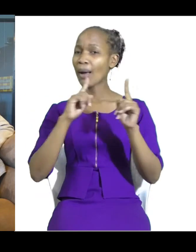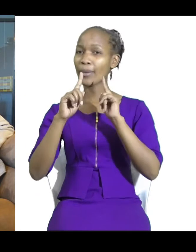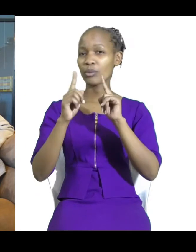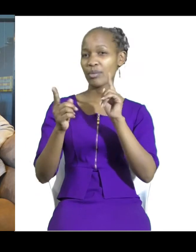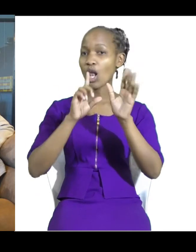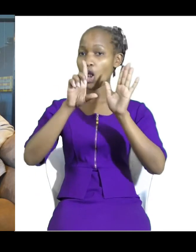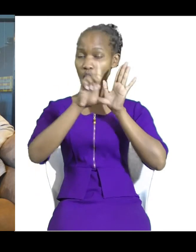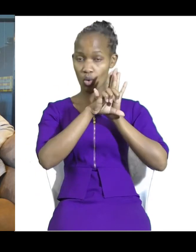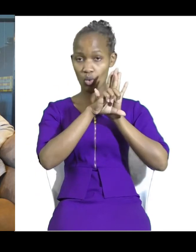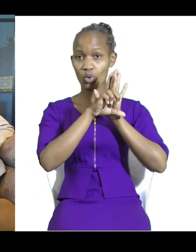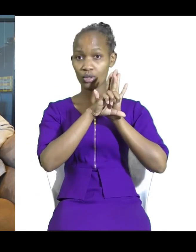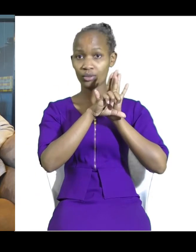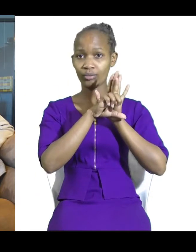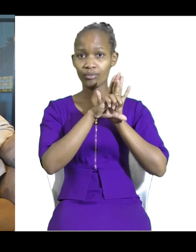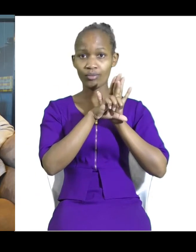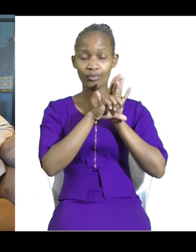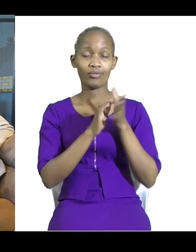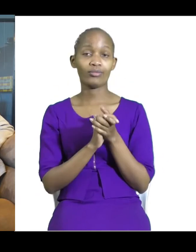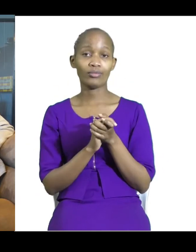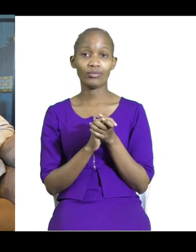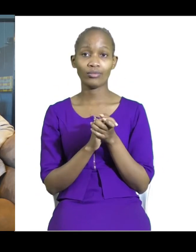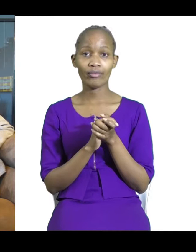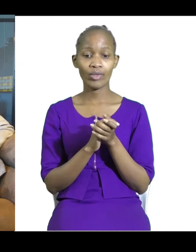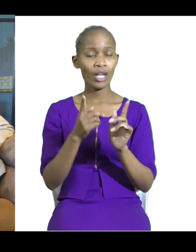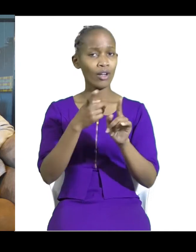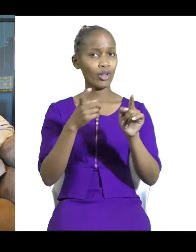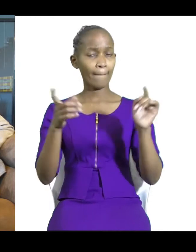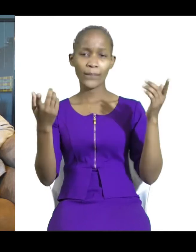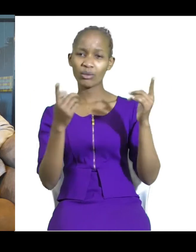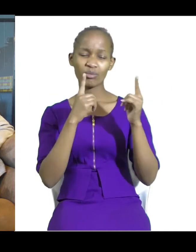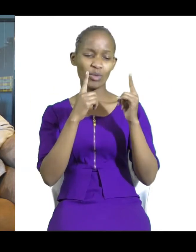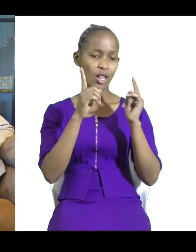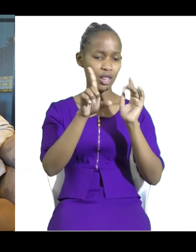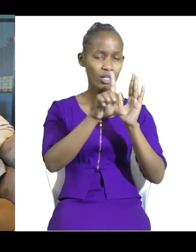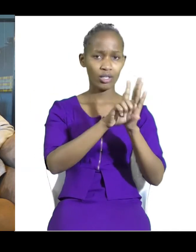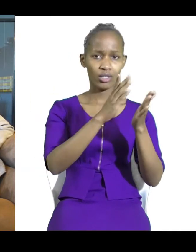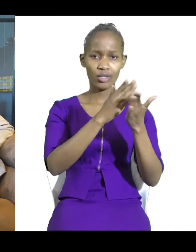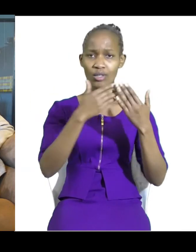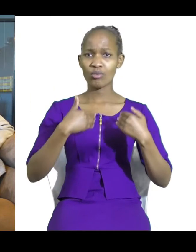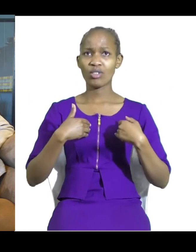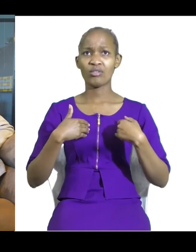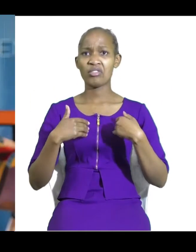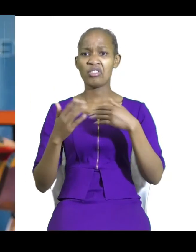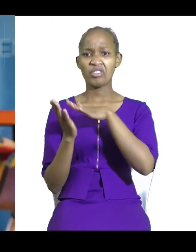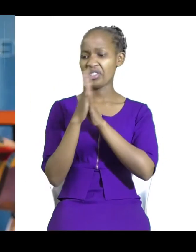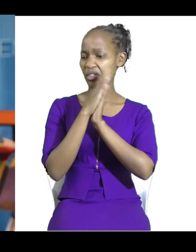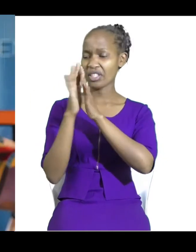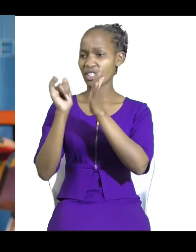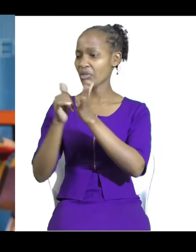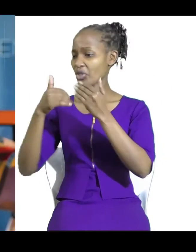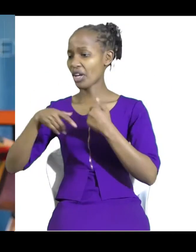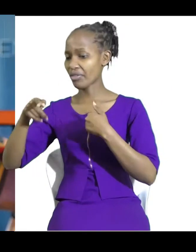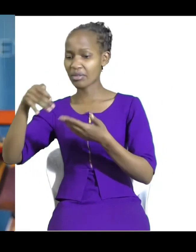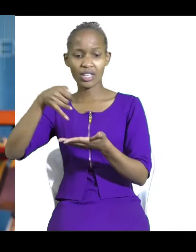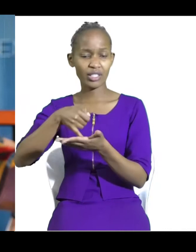spaces, as you talk about. So out of these legal safe spaces, whereby there is a lot of clamor that we should have